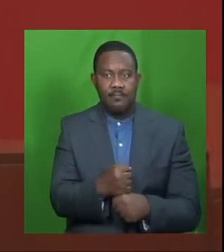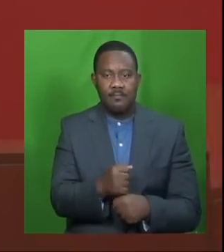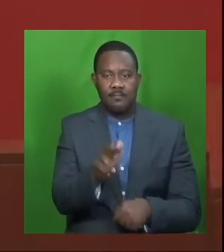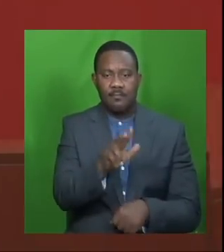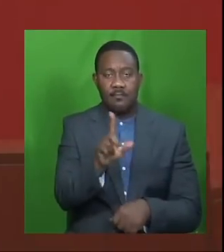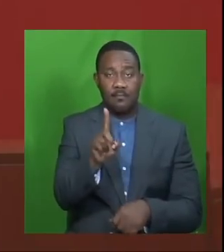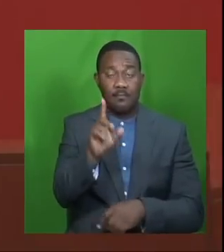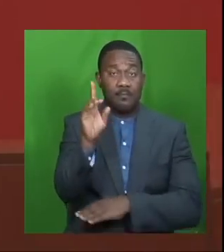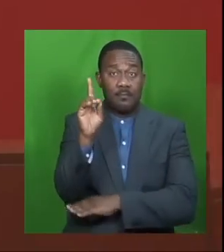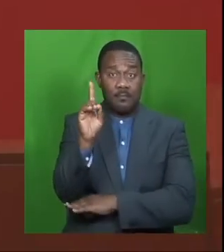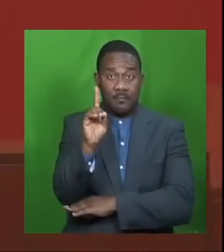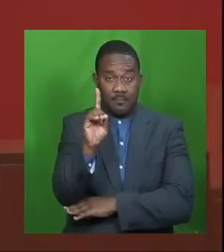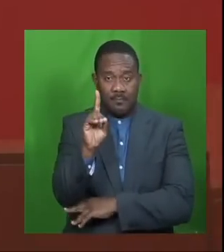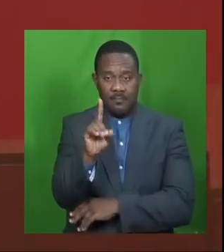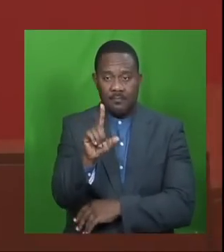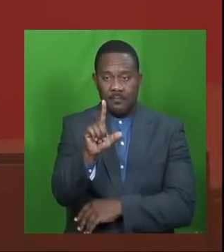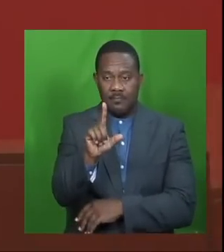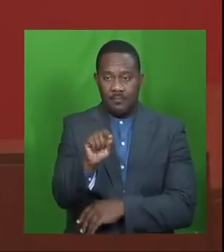31st December